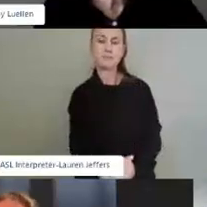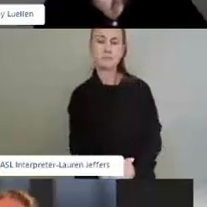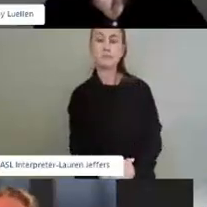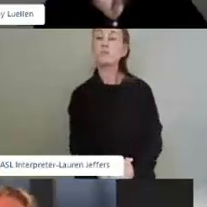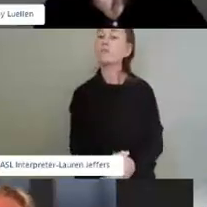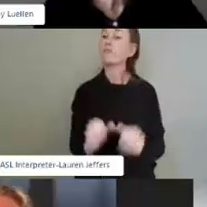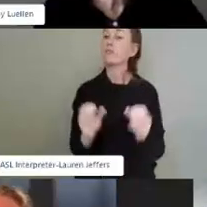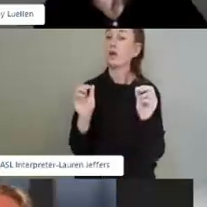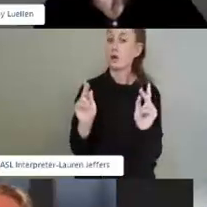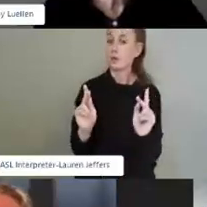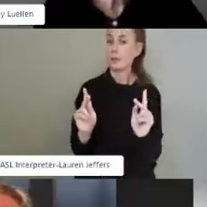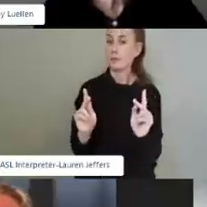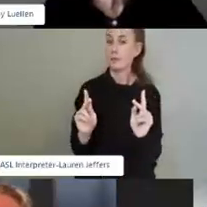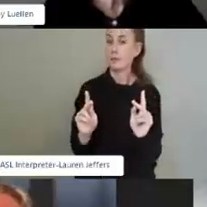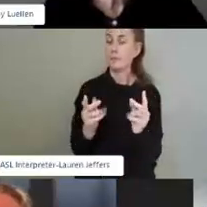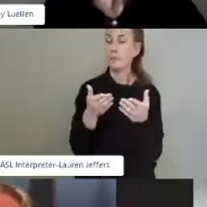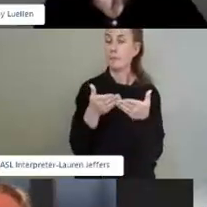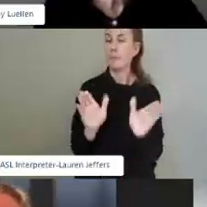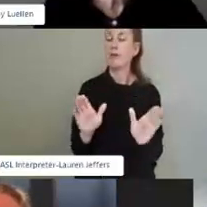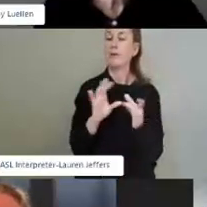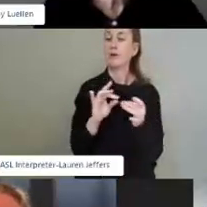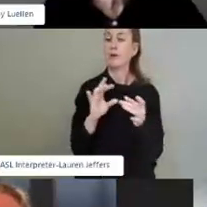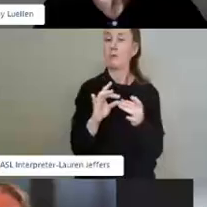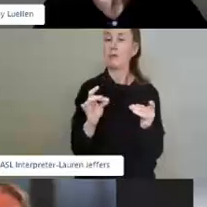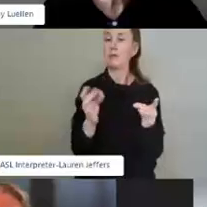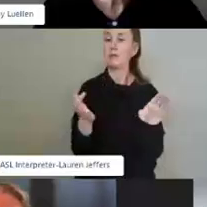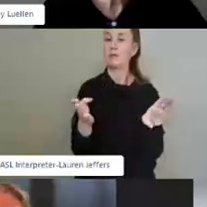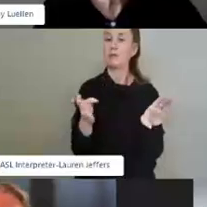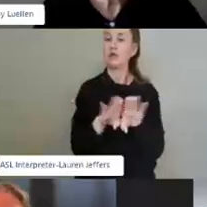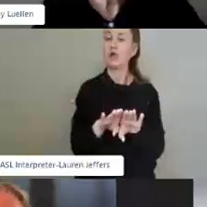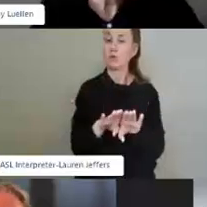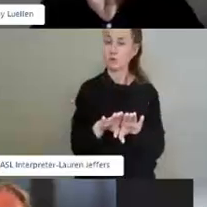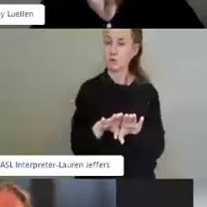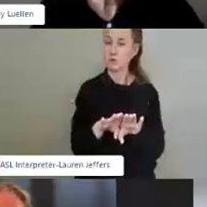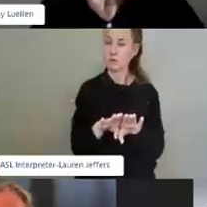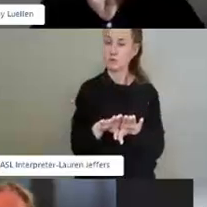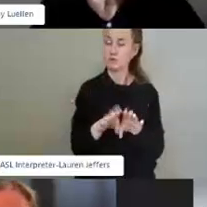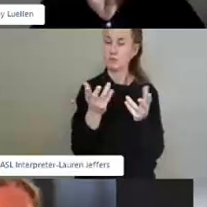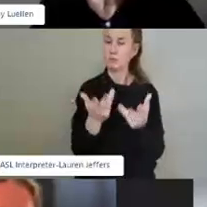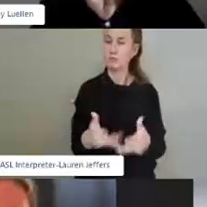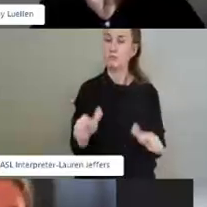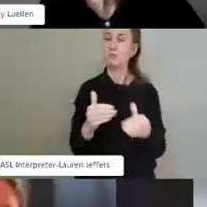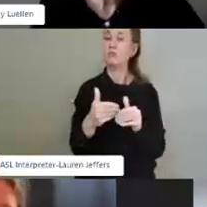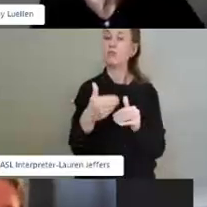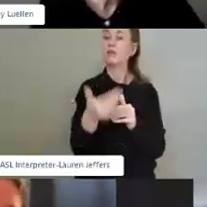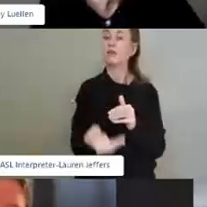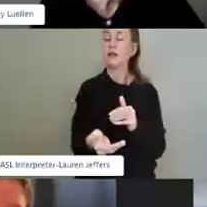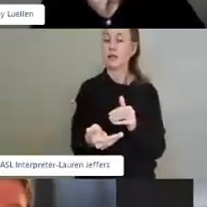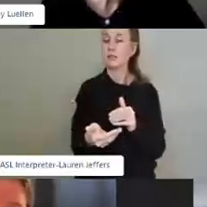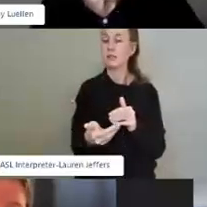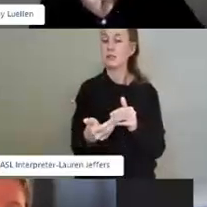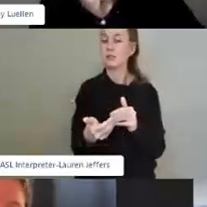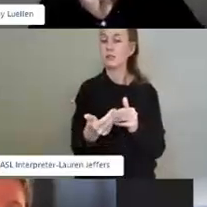right, so public comment is closed. At this, up next, we will have the committee and